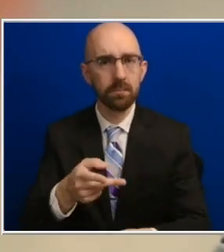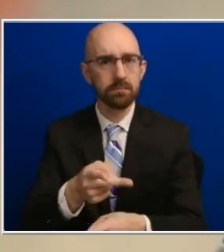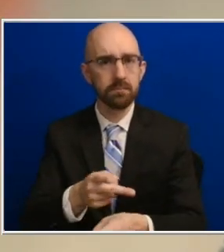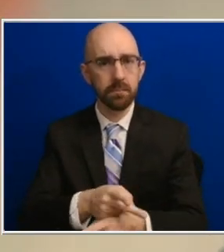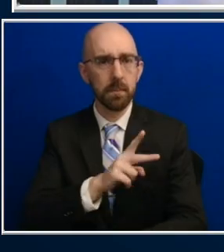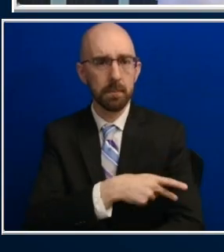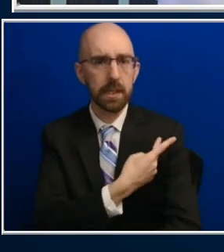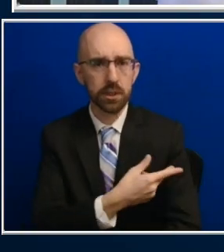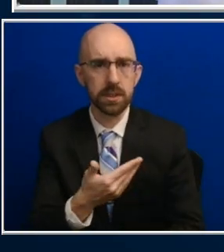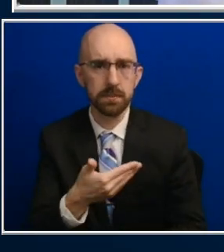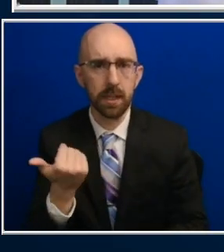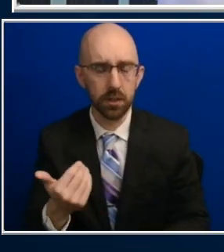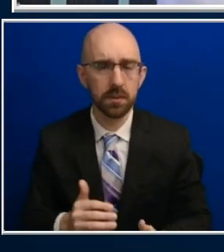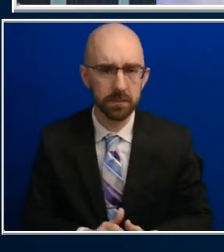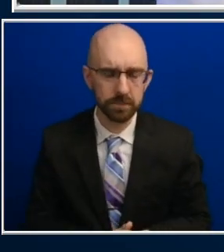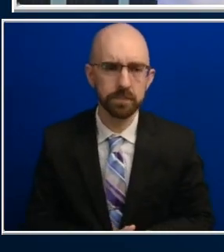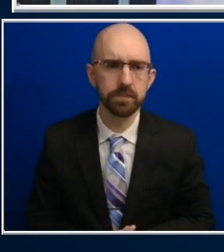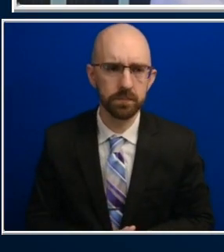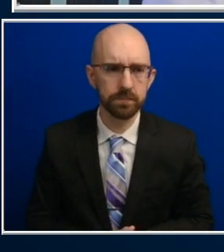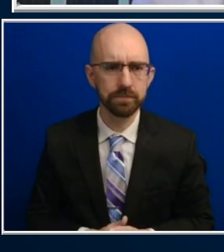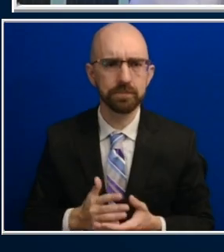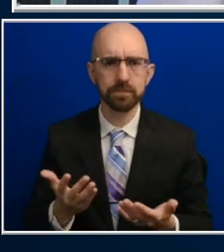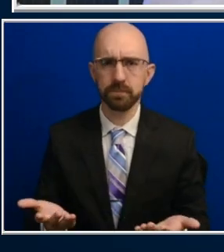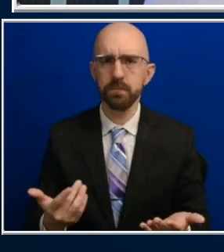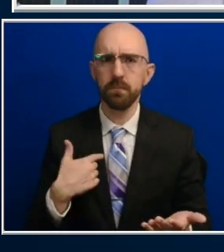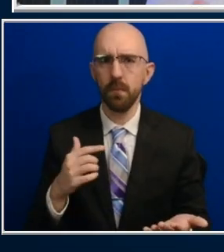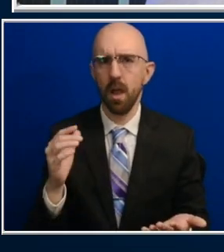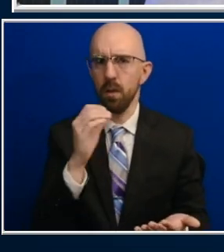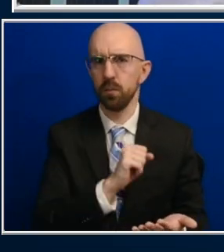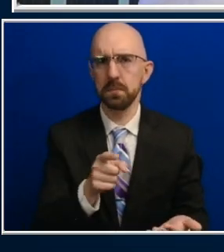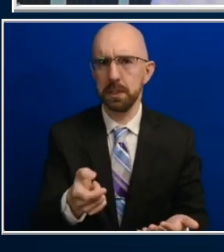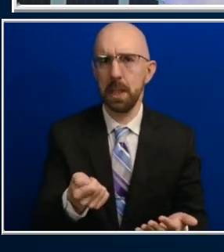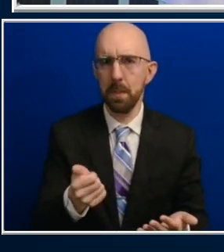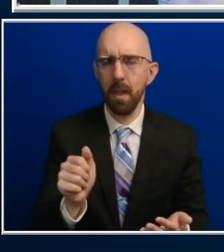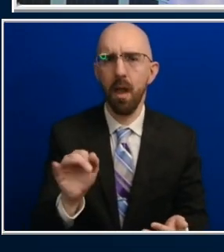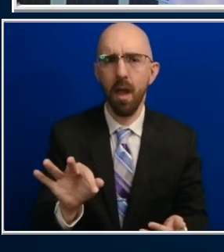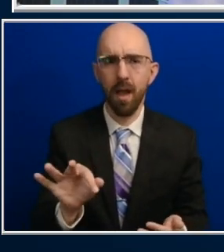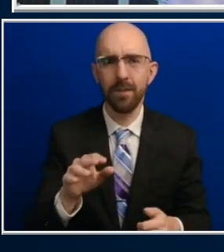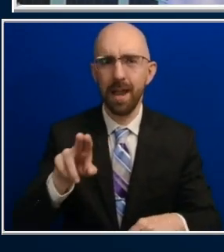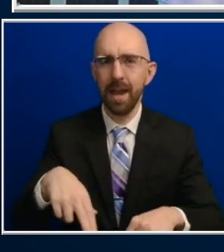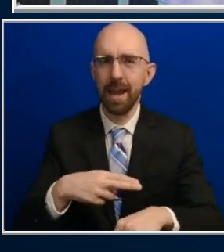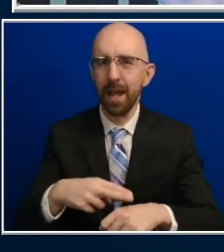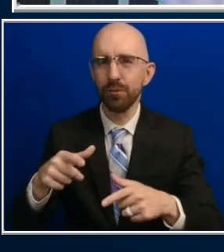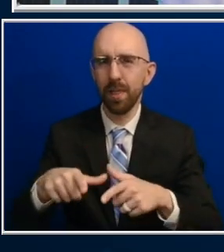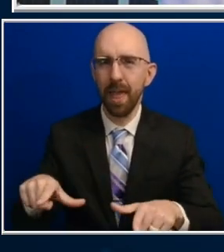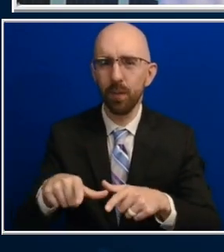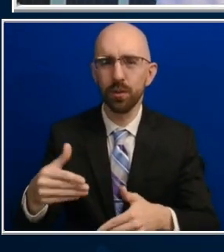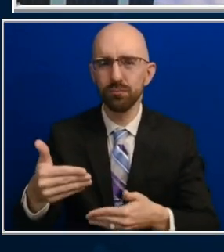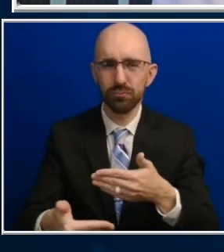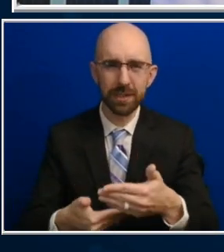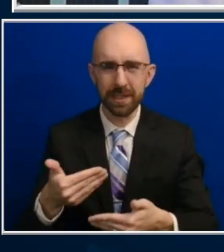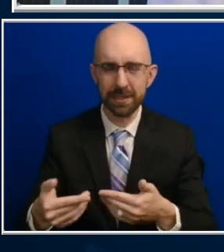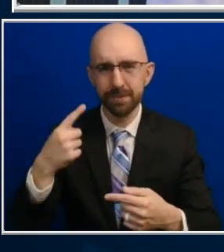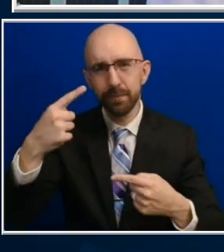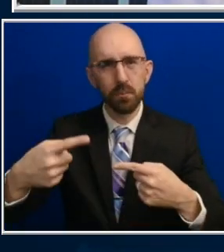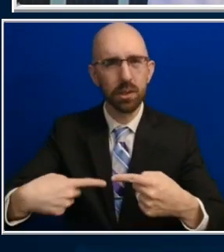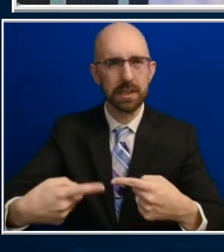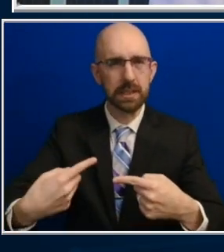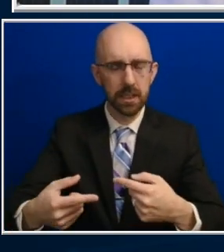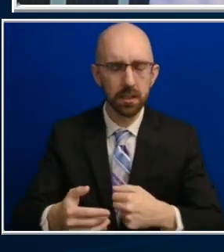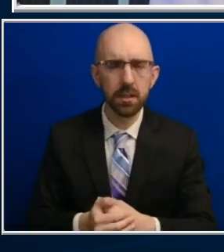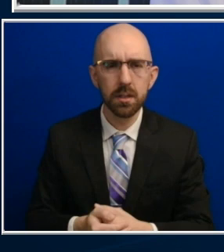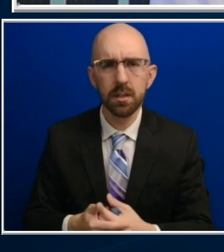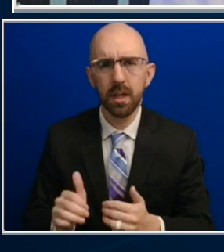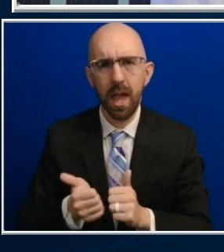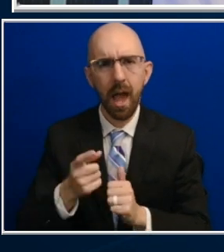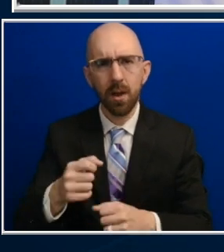better. So I assume this is a little bit of the natural language processing. And how do you ensure that a tool